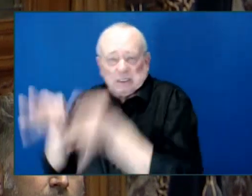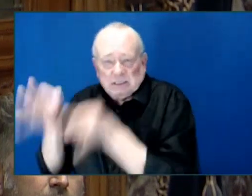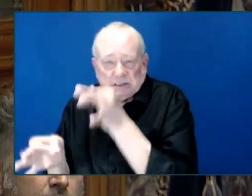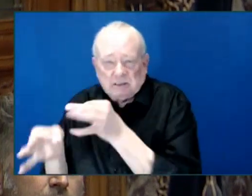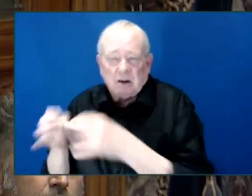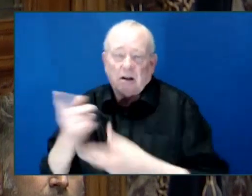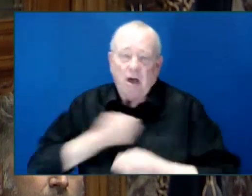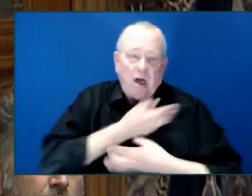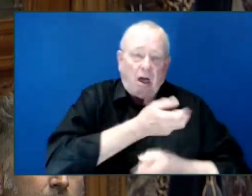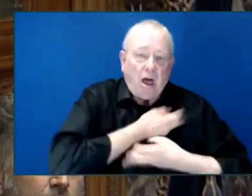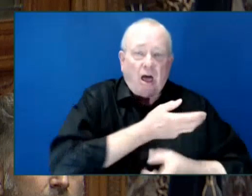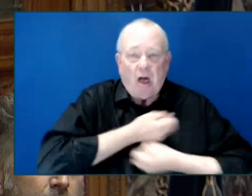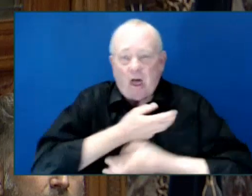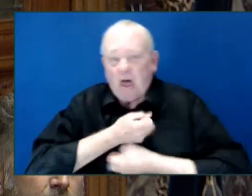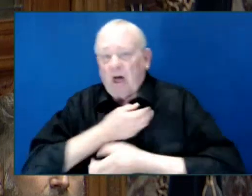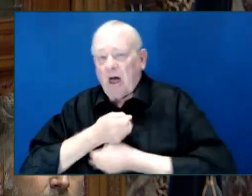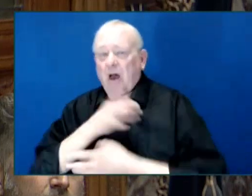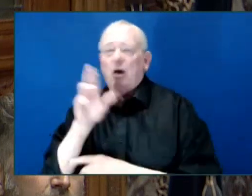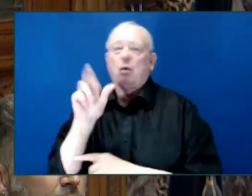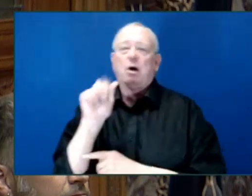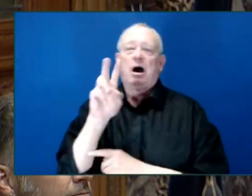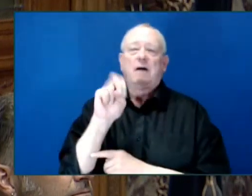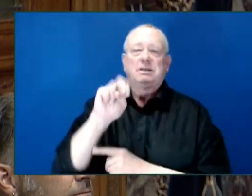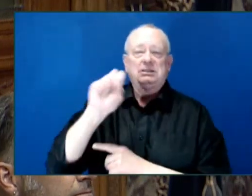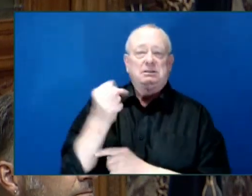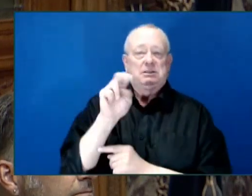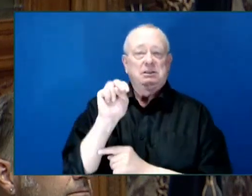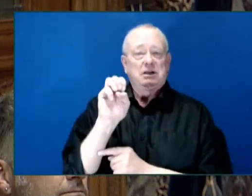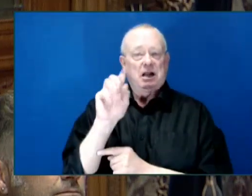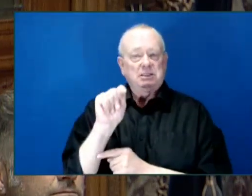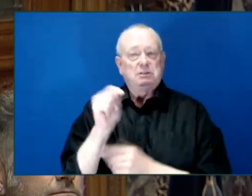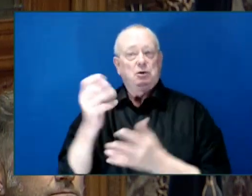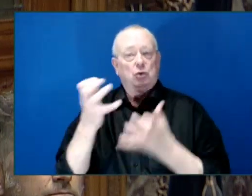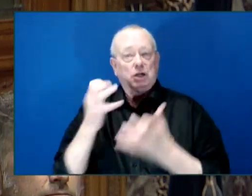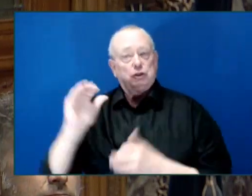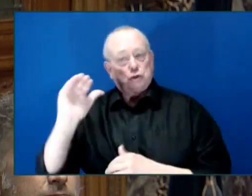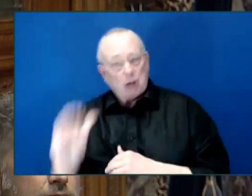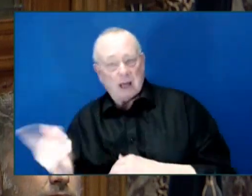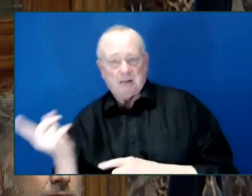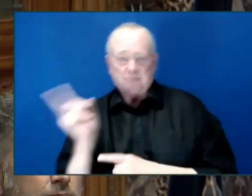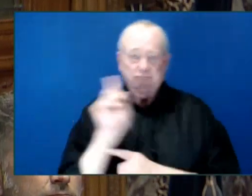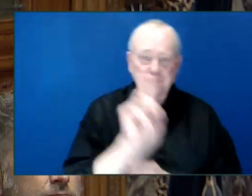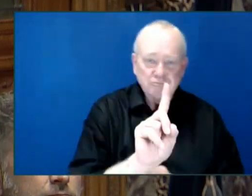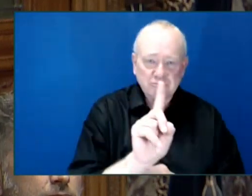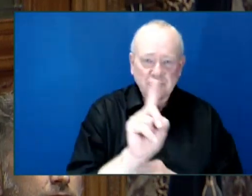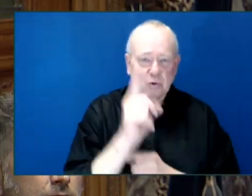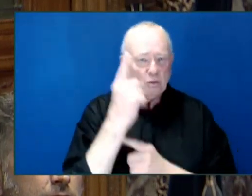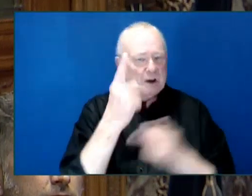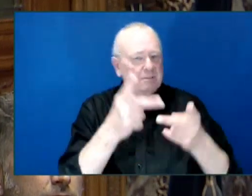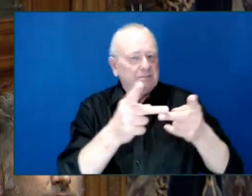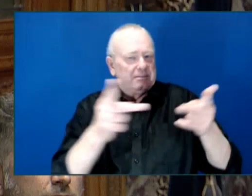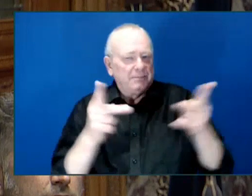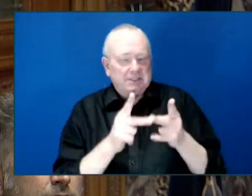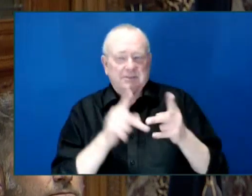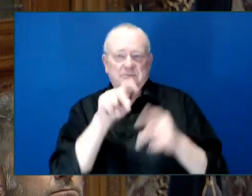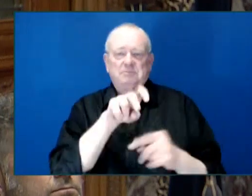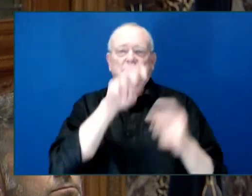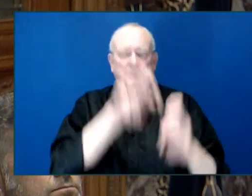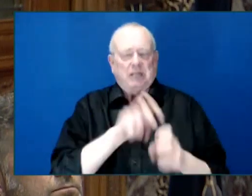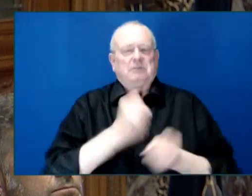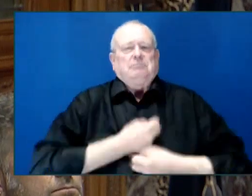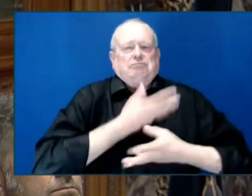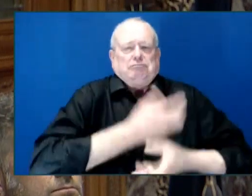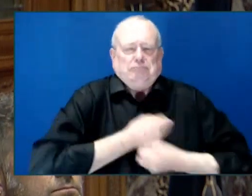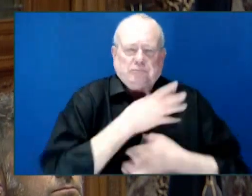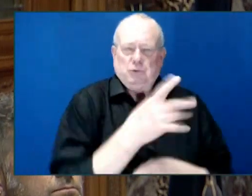providing centralized services and advocating for the rights of children and youth to be at the center of the justice process.